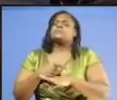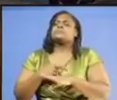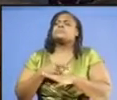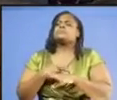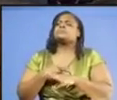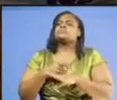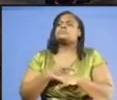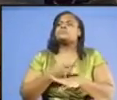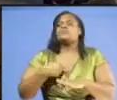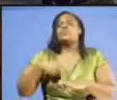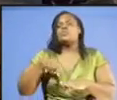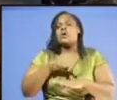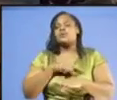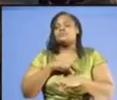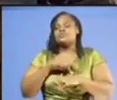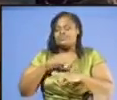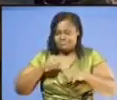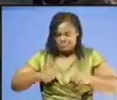we almost let go.